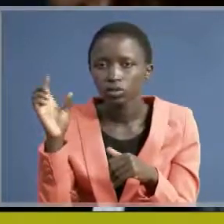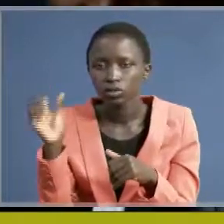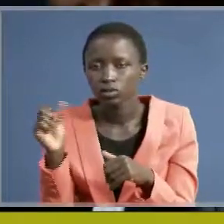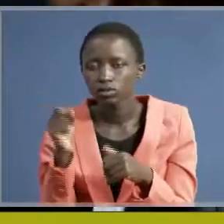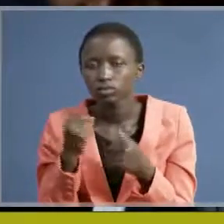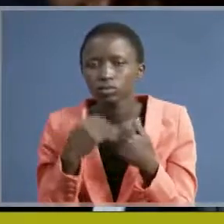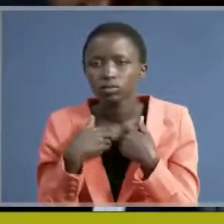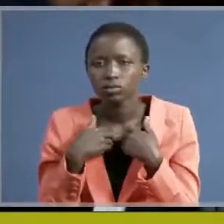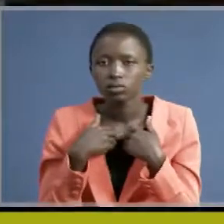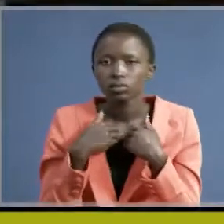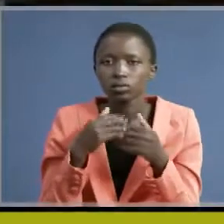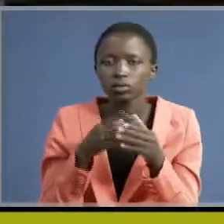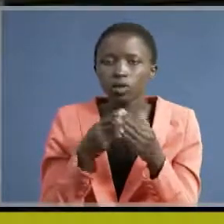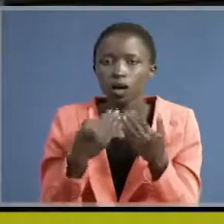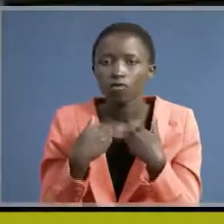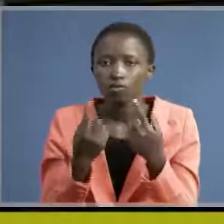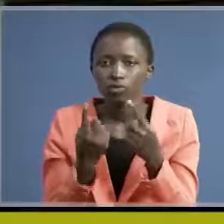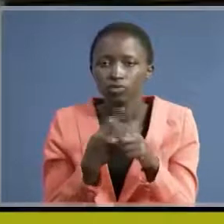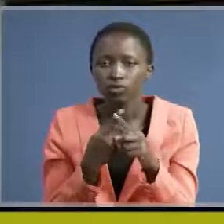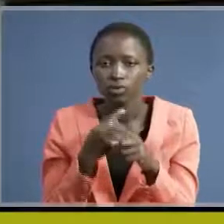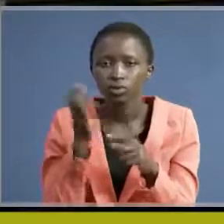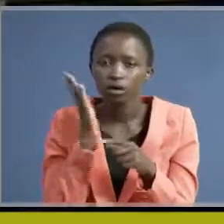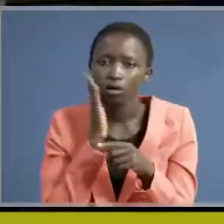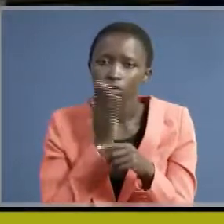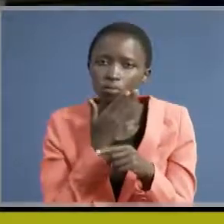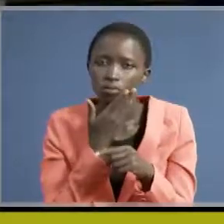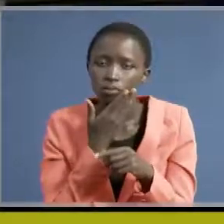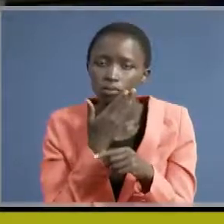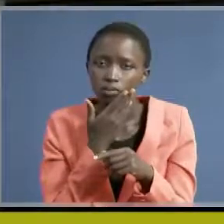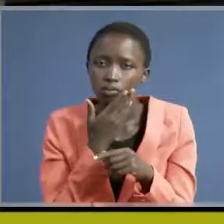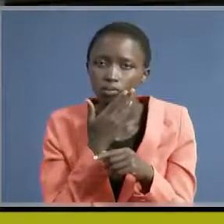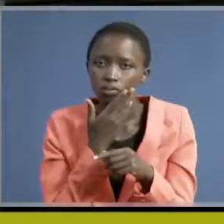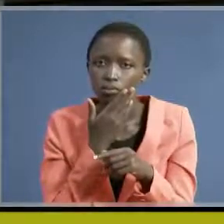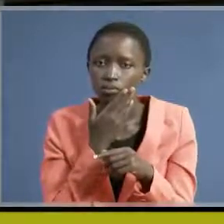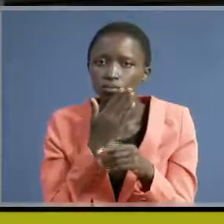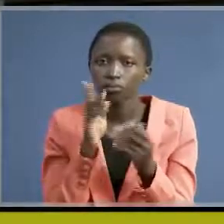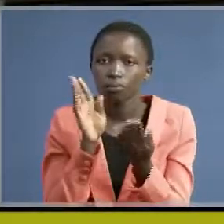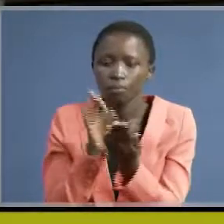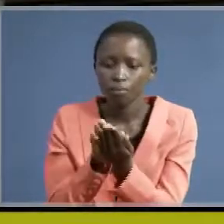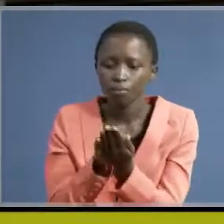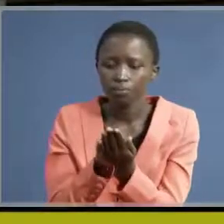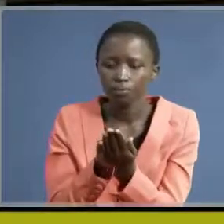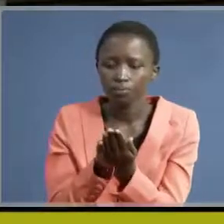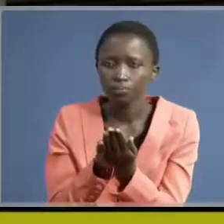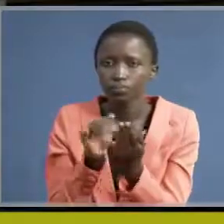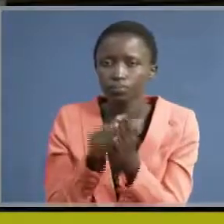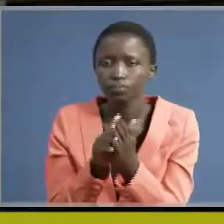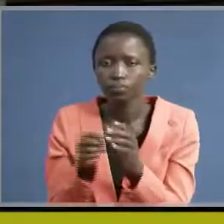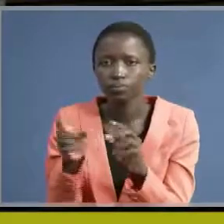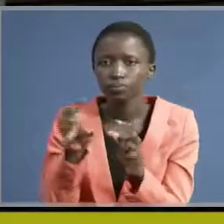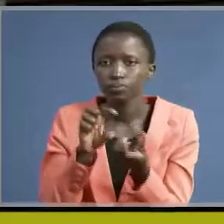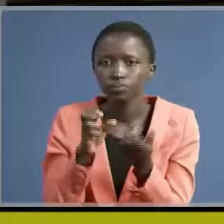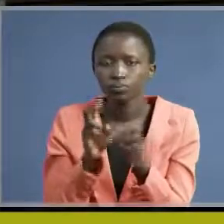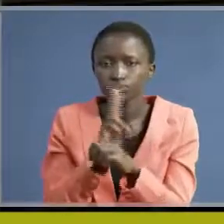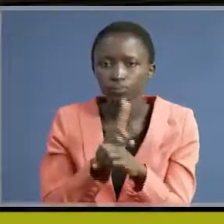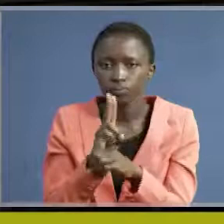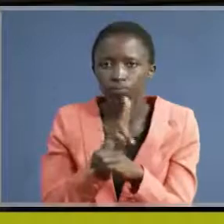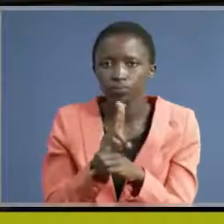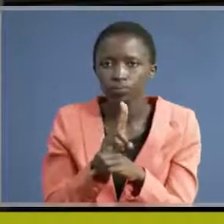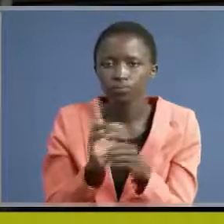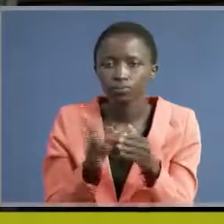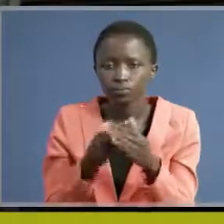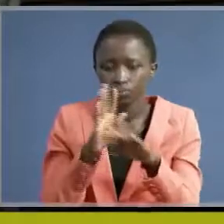are discolored. The National Cereals Board, the storage, the chemicals that were used were